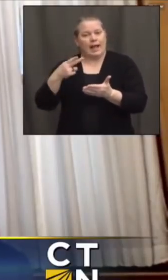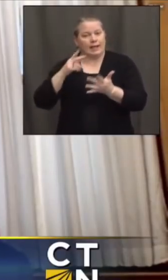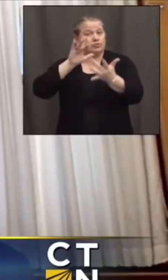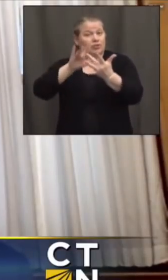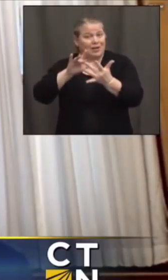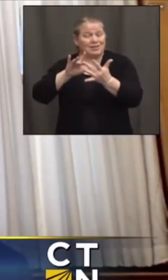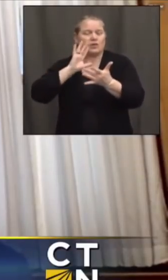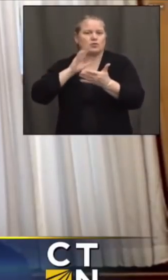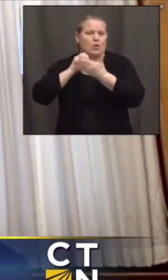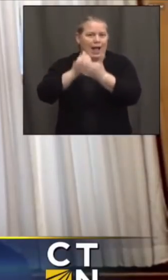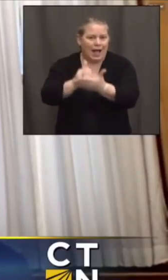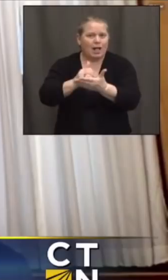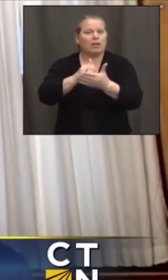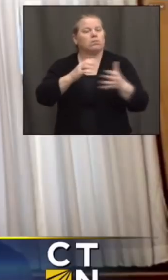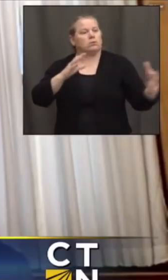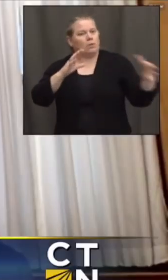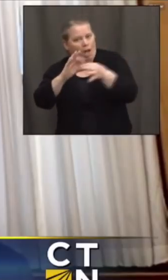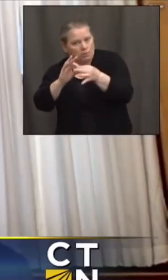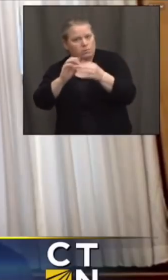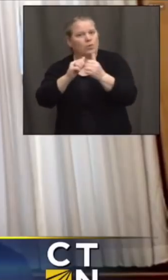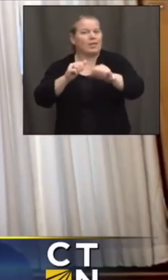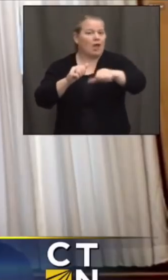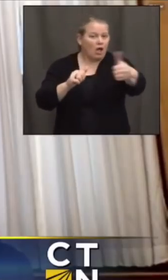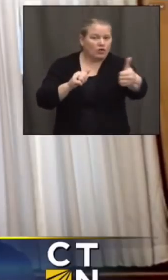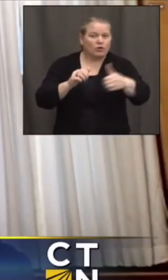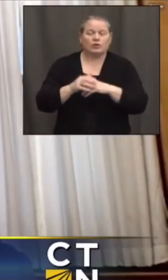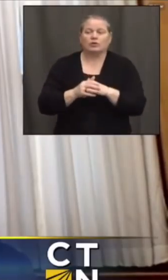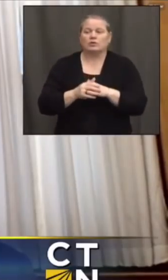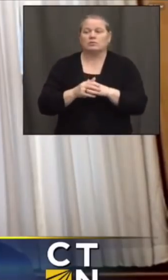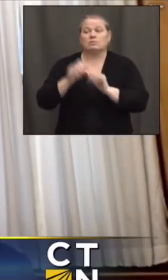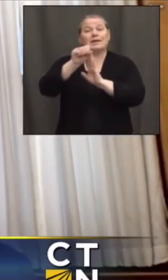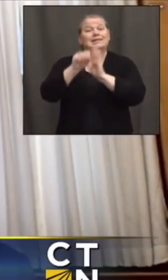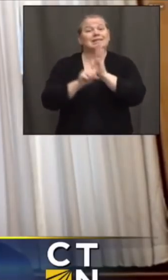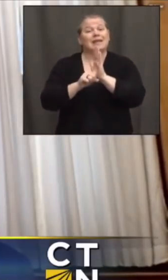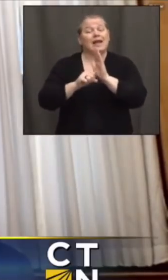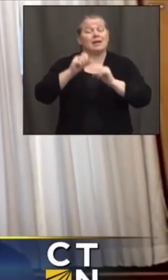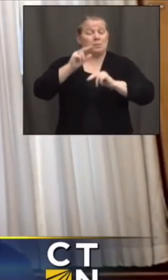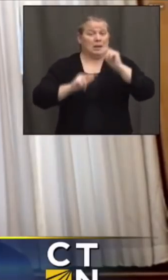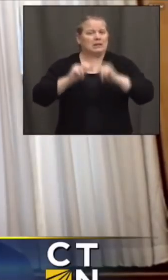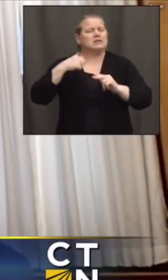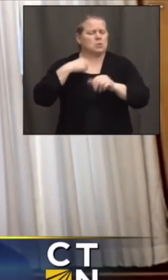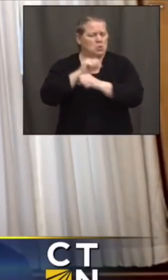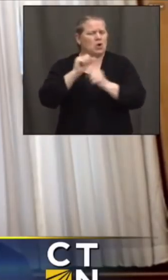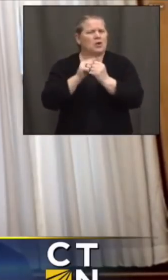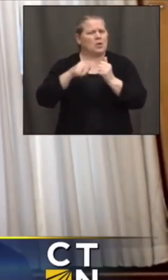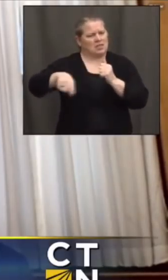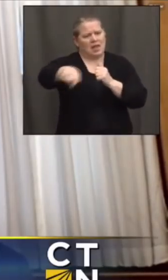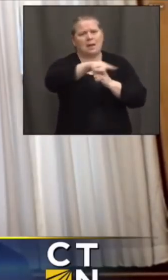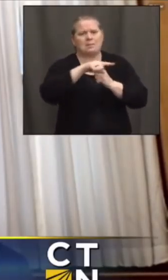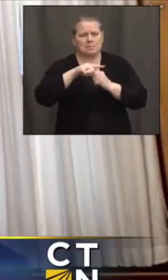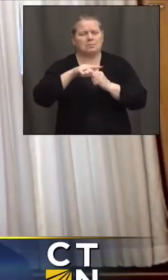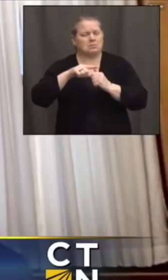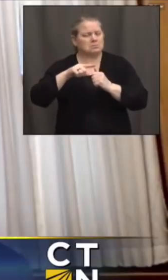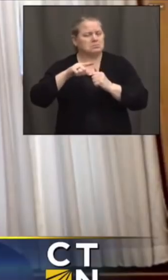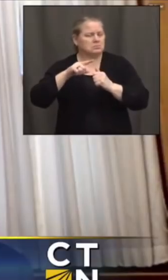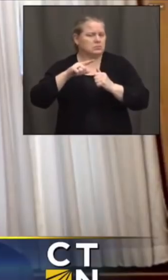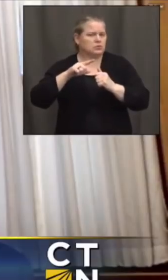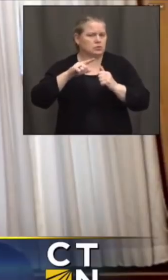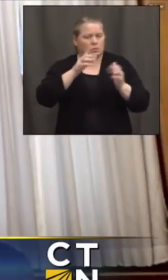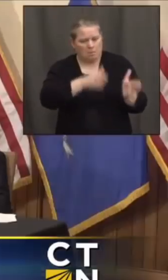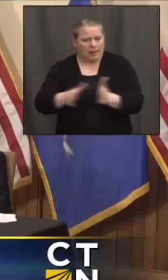provide vaccinations. And then for our state facilities, as I mentioned, we're working with them as well on the logistics of getting those set up and scheduled.